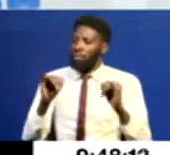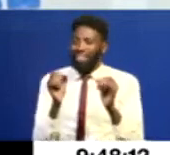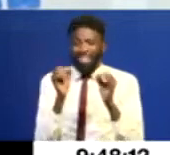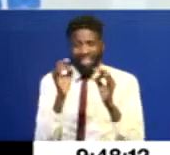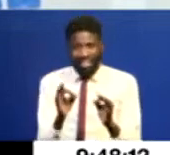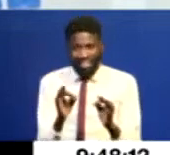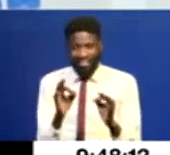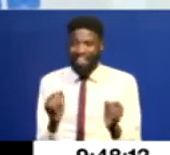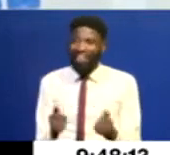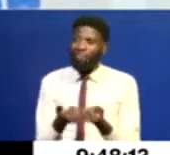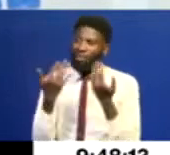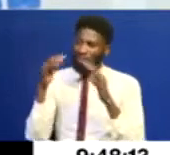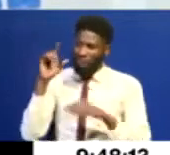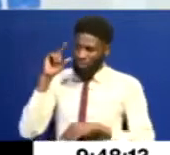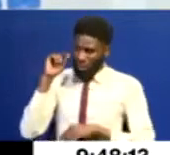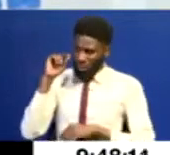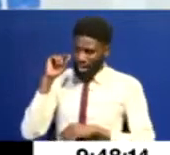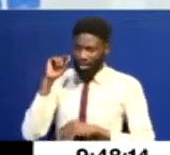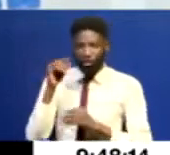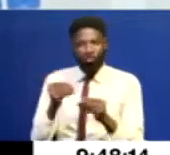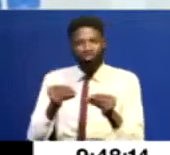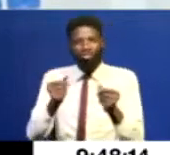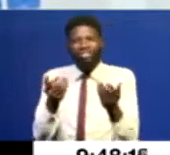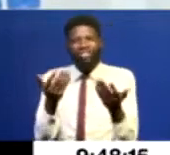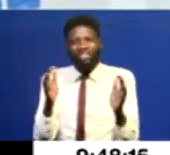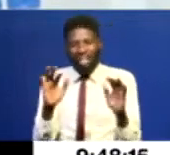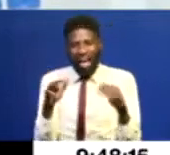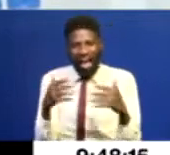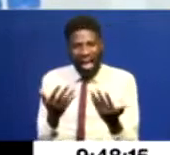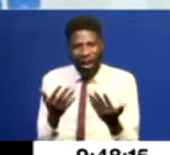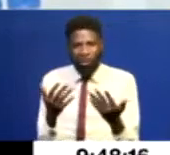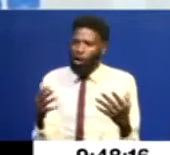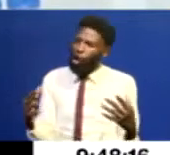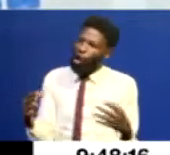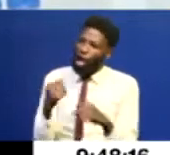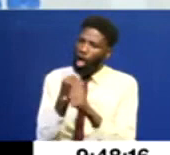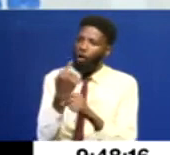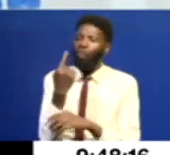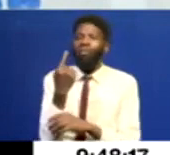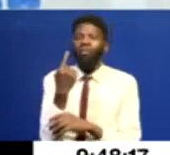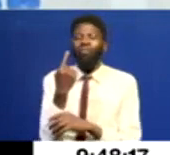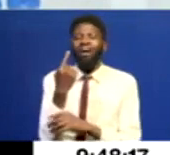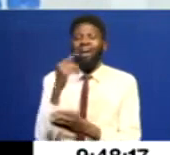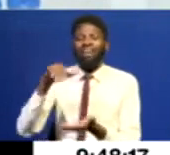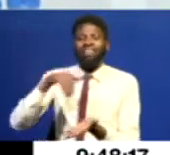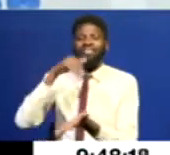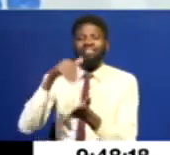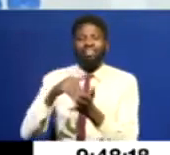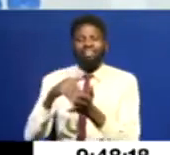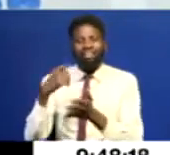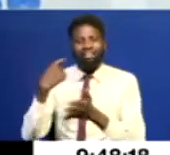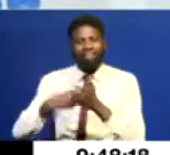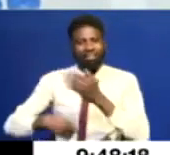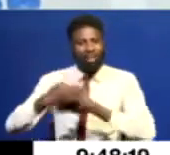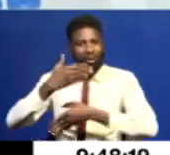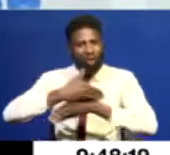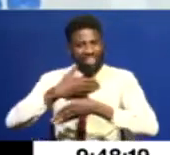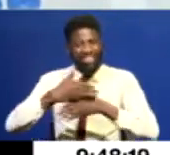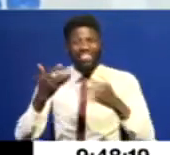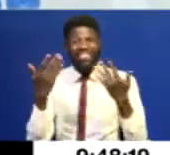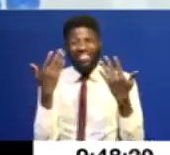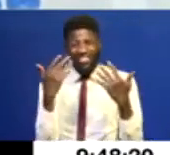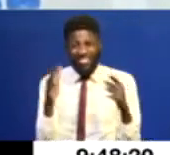in Mombasa through the single customs territory, ideally, and you have passed